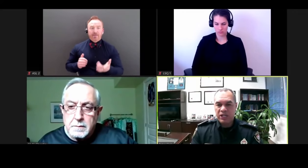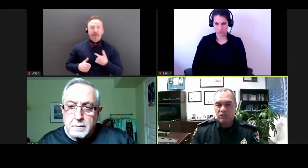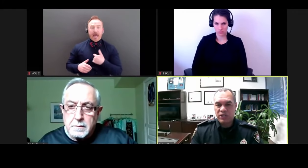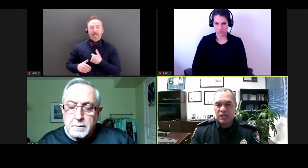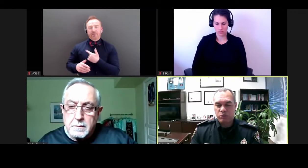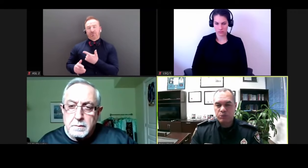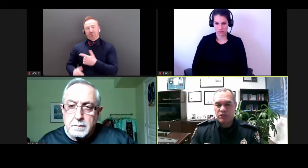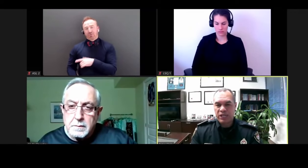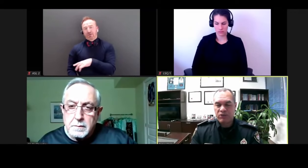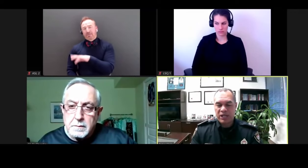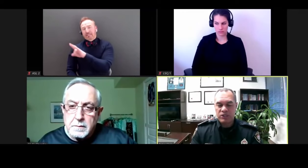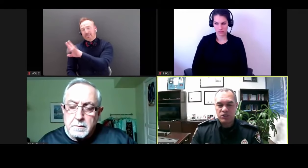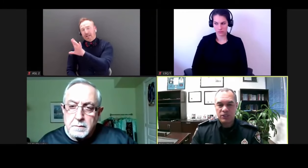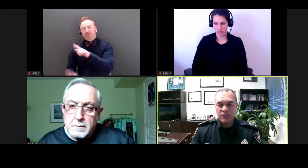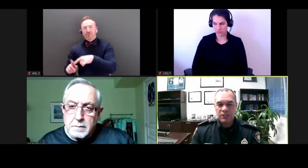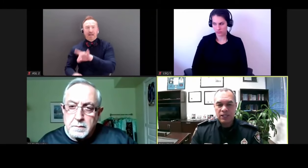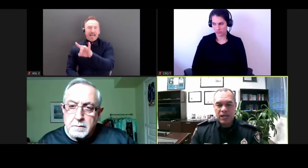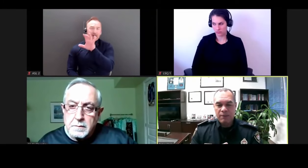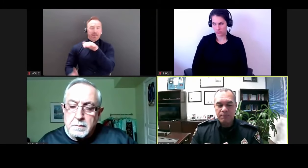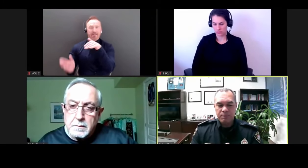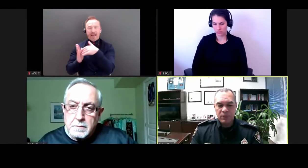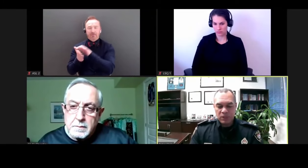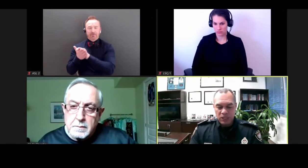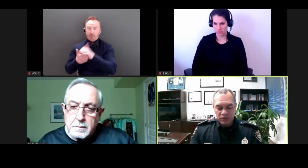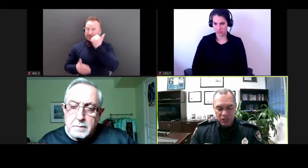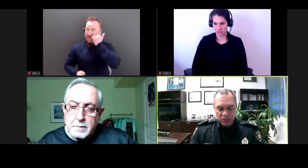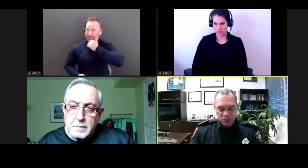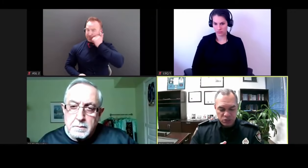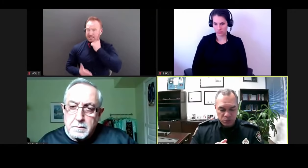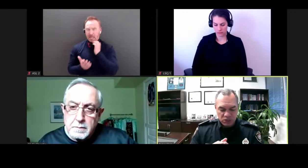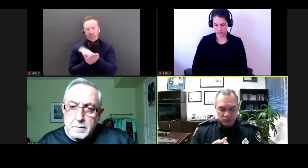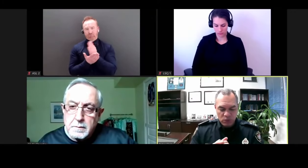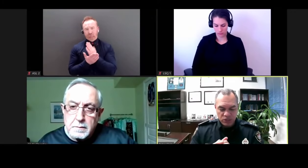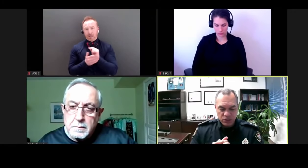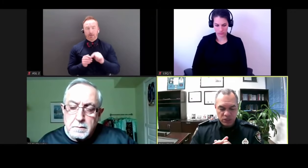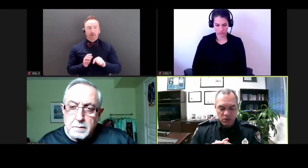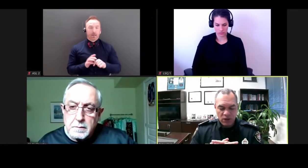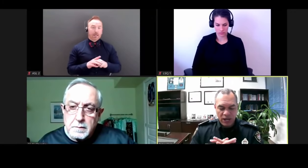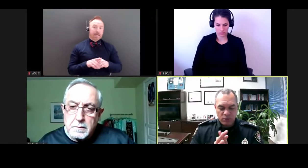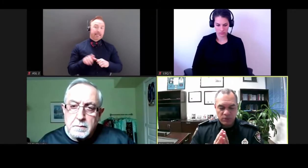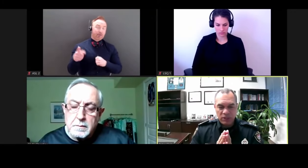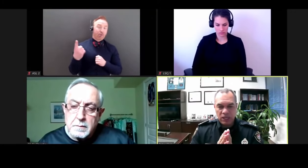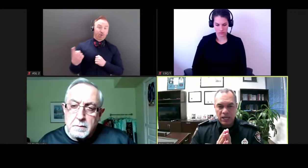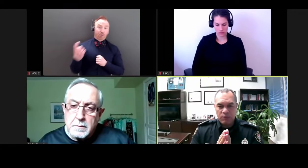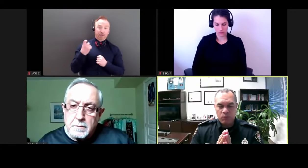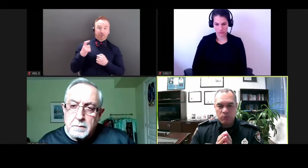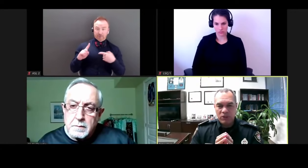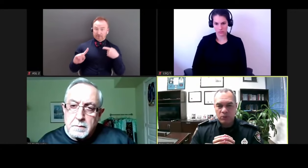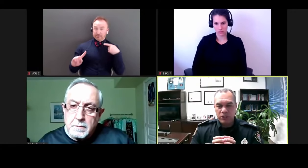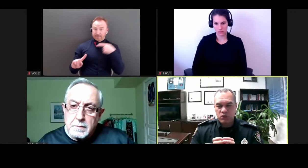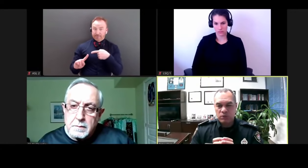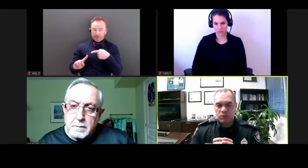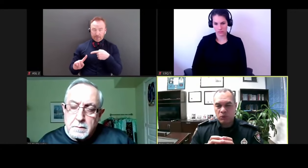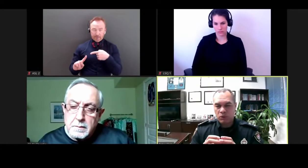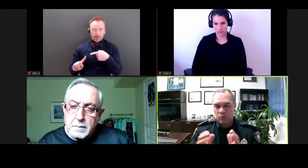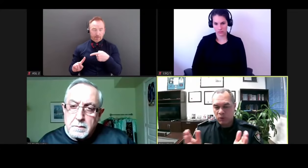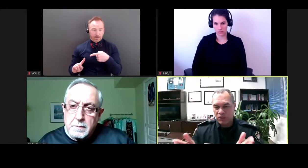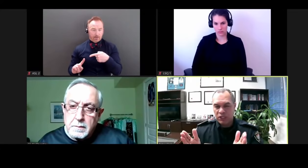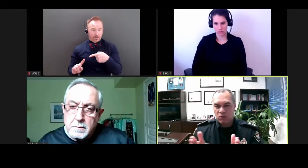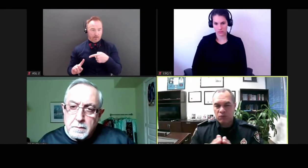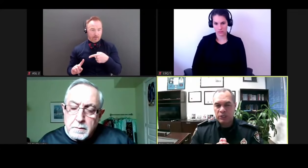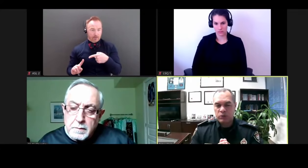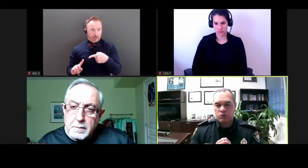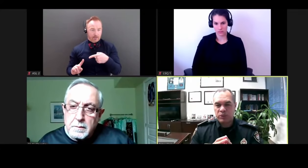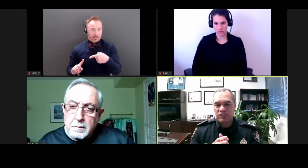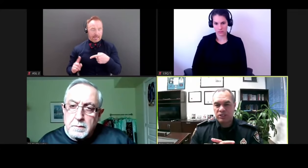to 800,000 per day range. In regards to your specific question around whether we're using what I think